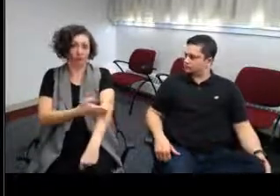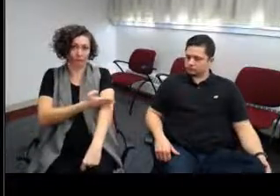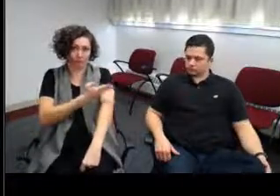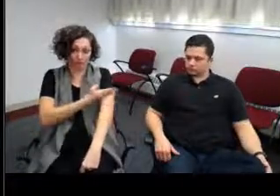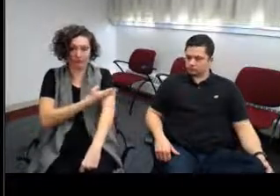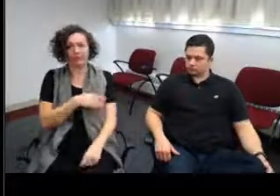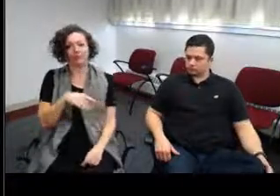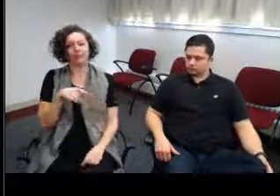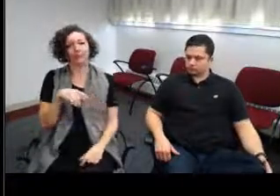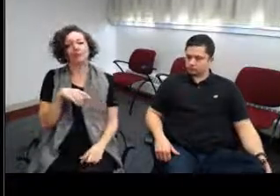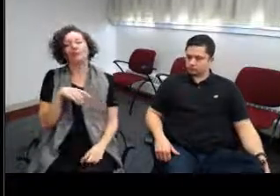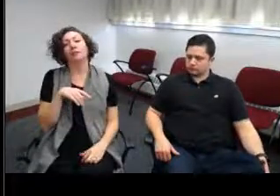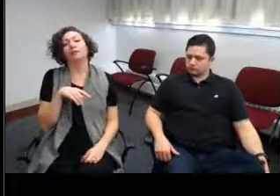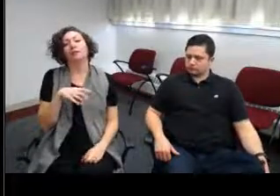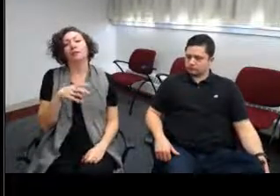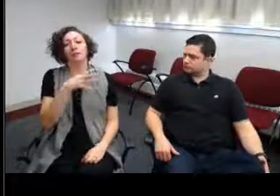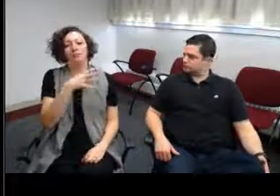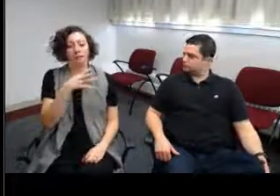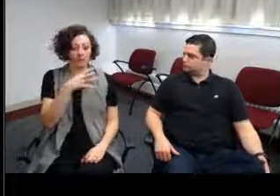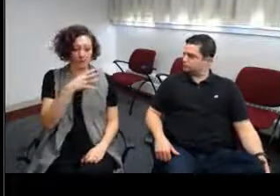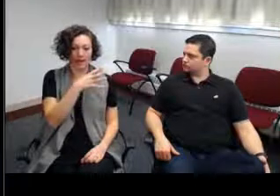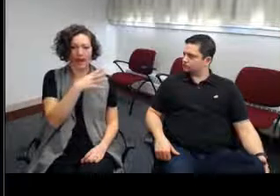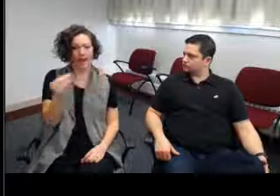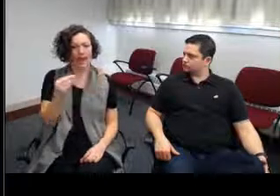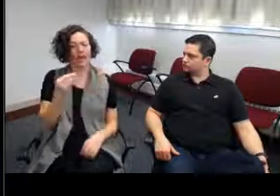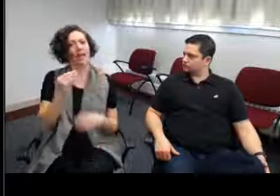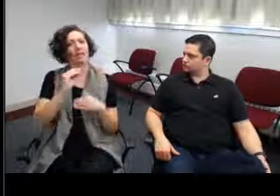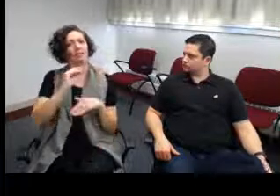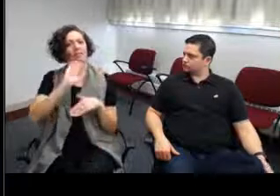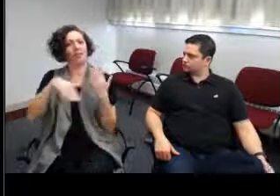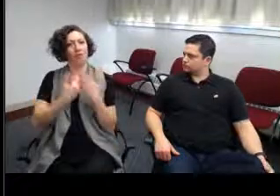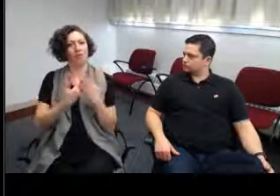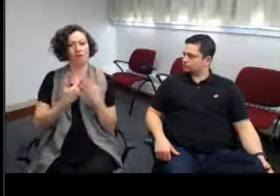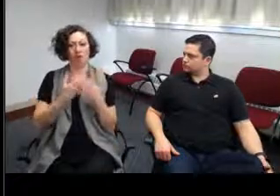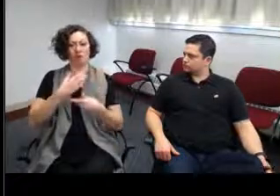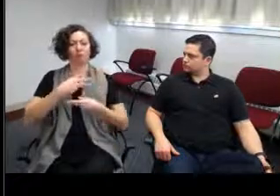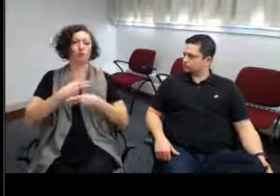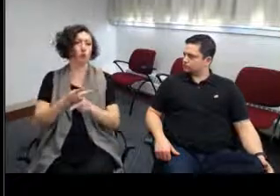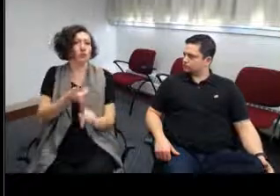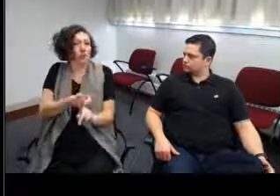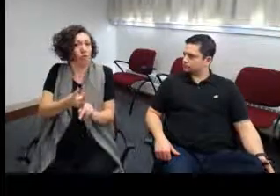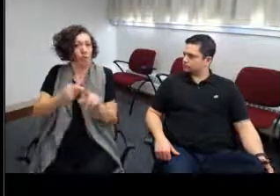all people who have identified themselves as being in recovery.